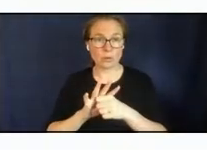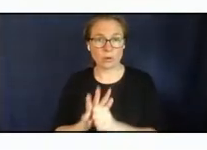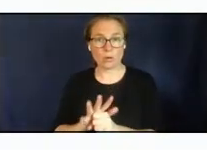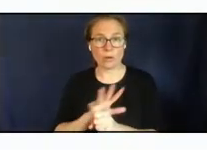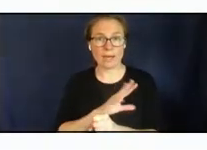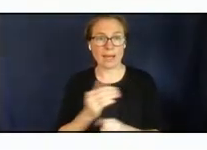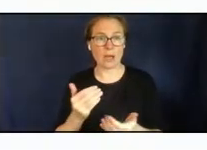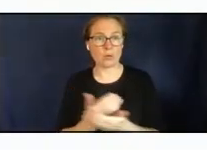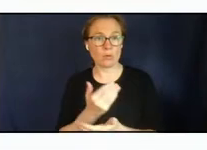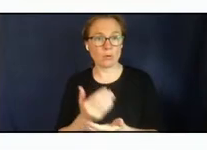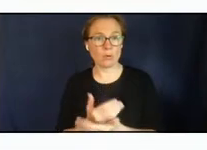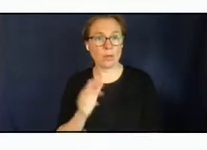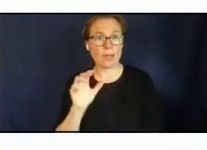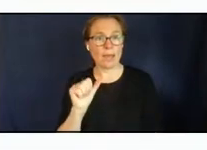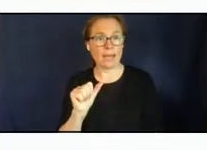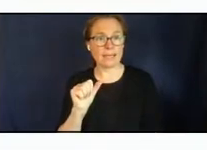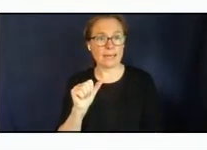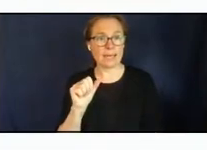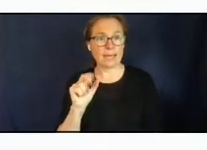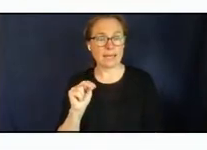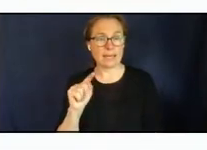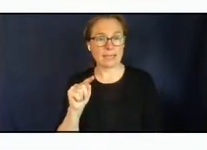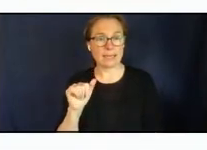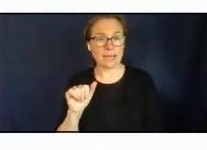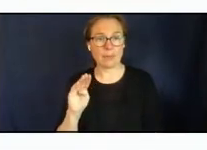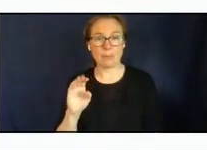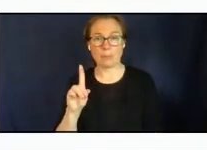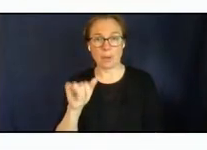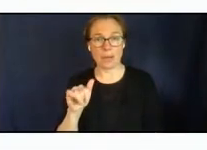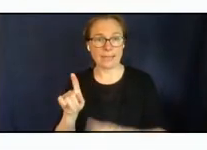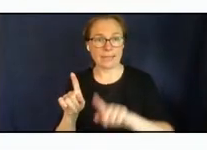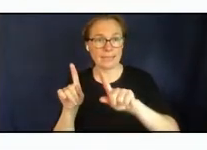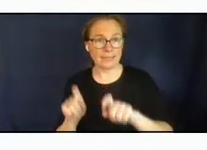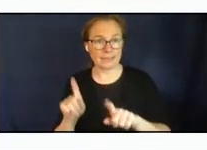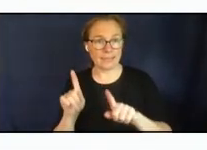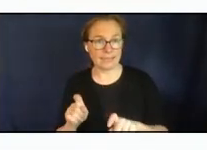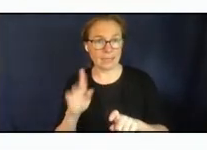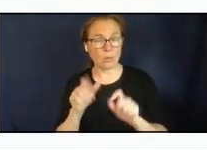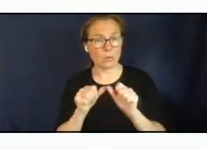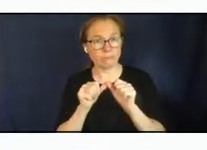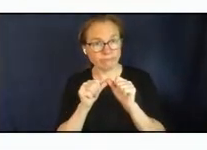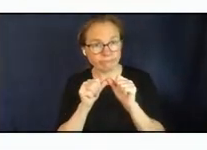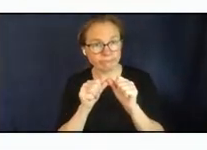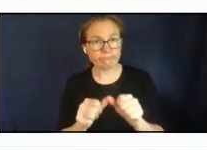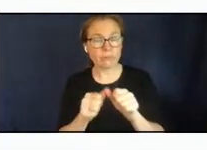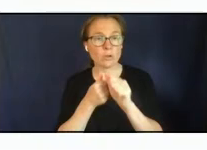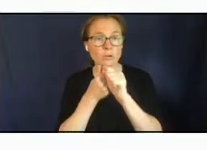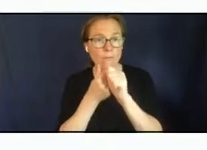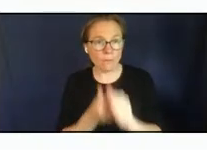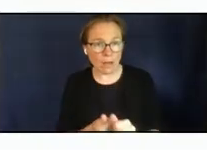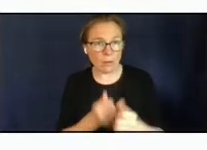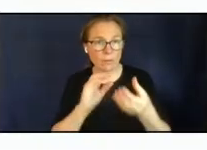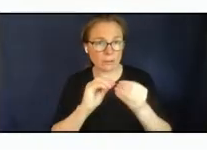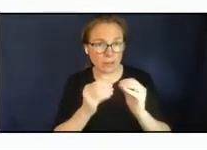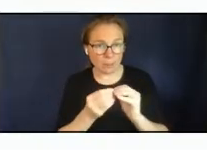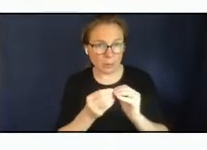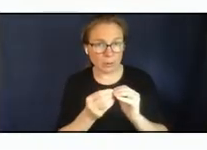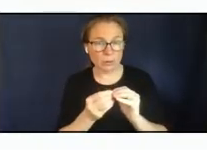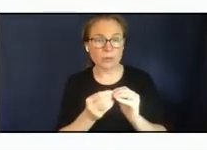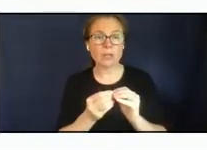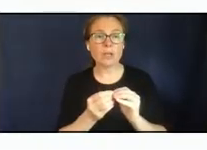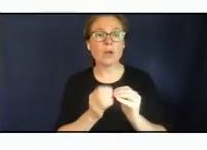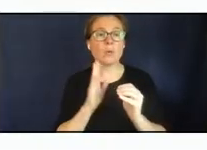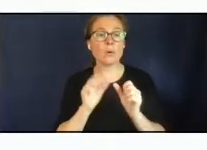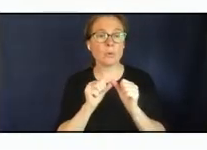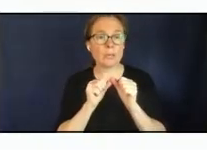the field. And so we remain data-driven and go where the greatest need is. We continue to use health share data along with information provided by the state